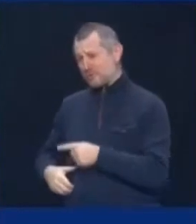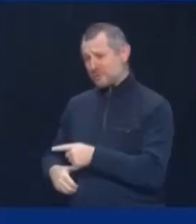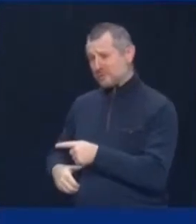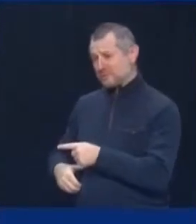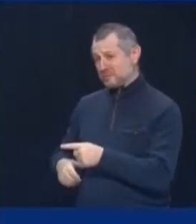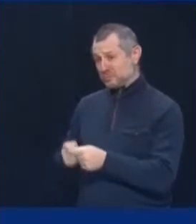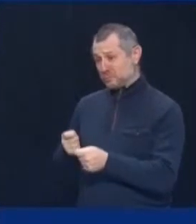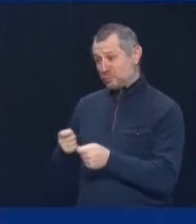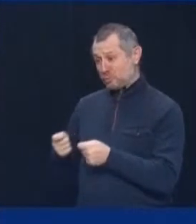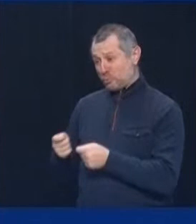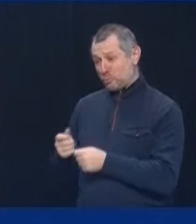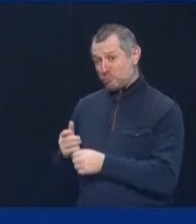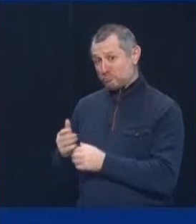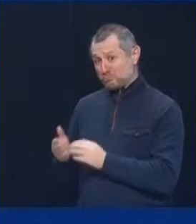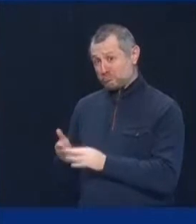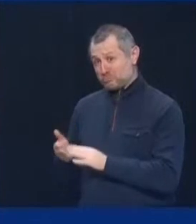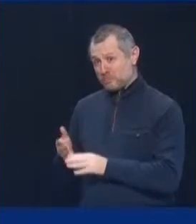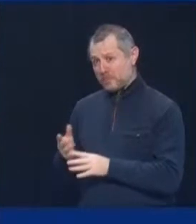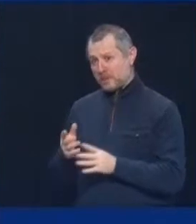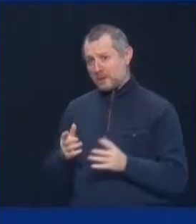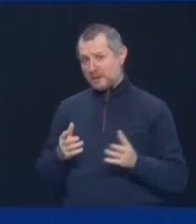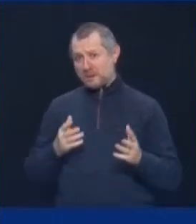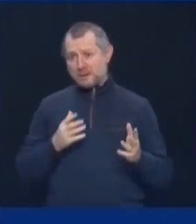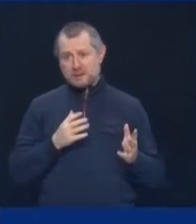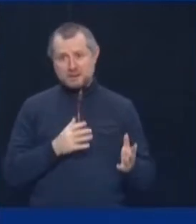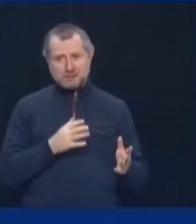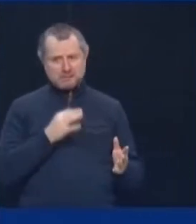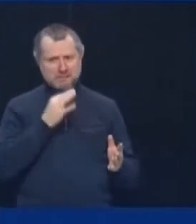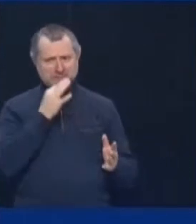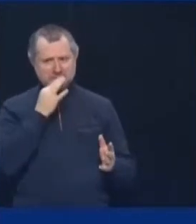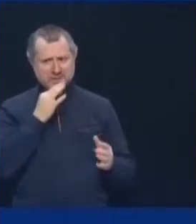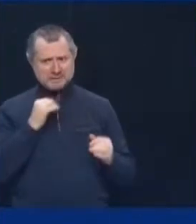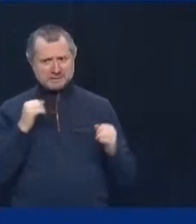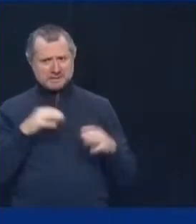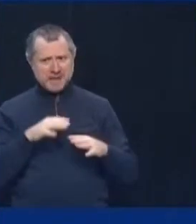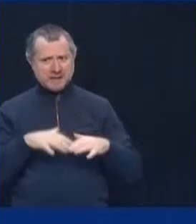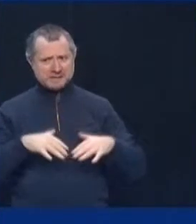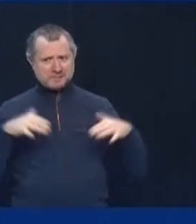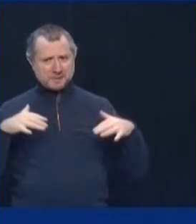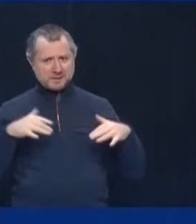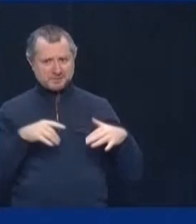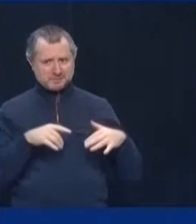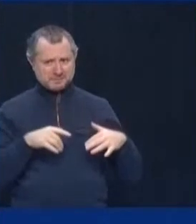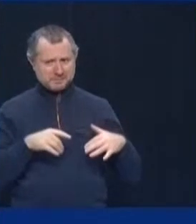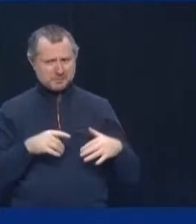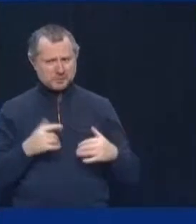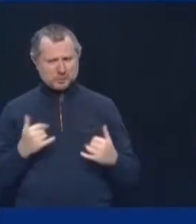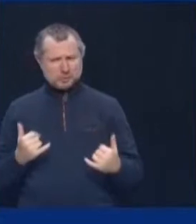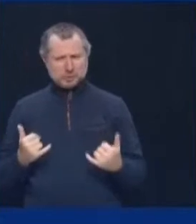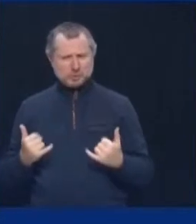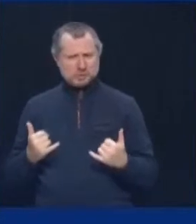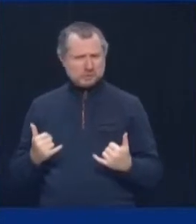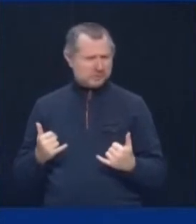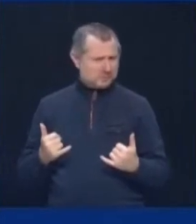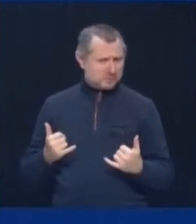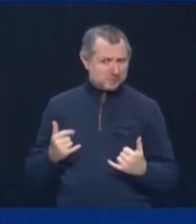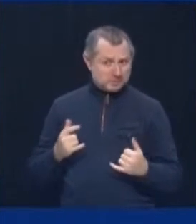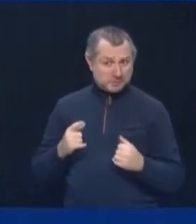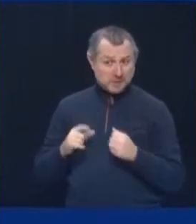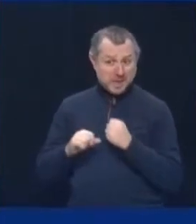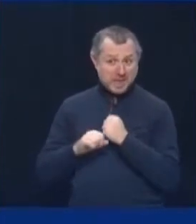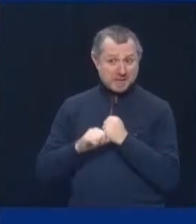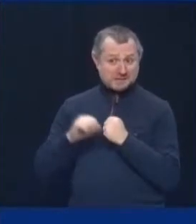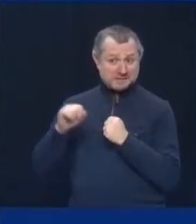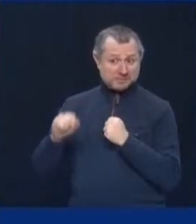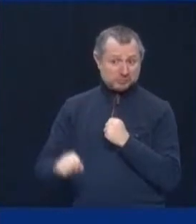tomorrow. As you know, the current extension that's been granted to Mayor de Blasio is expiring in 2022. So